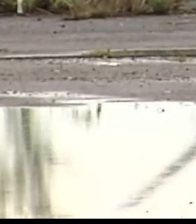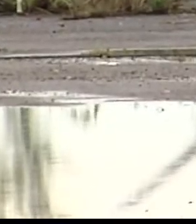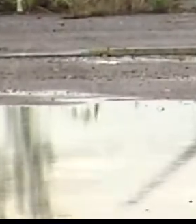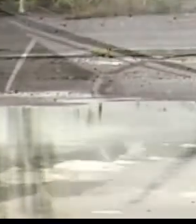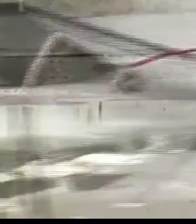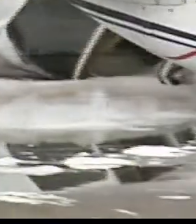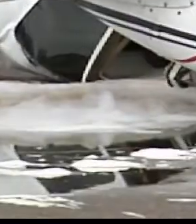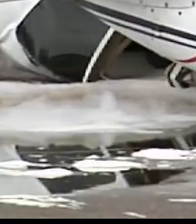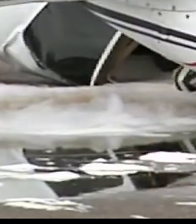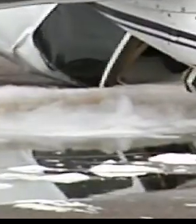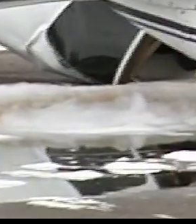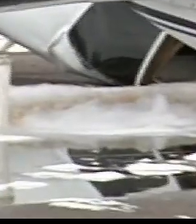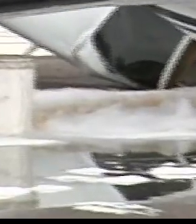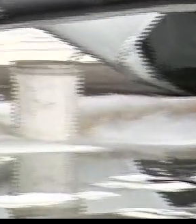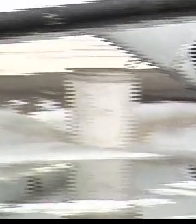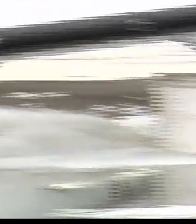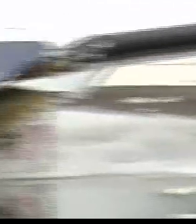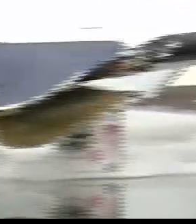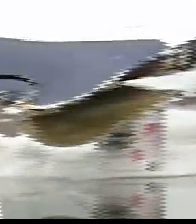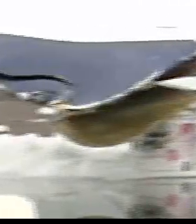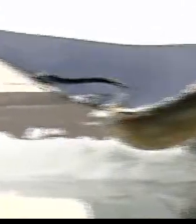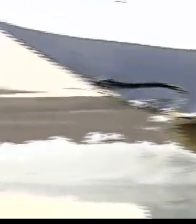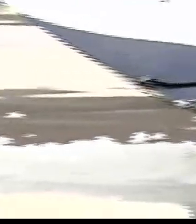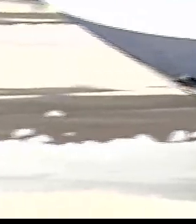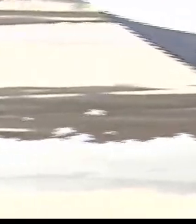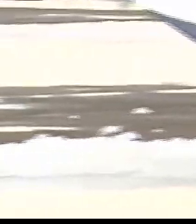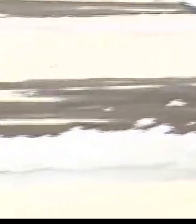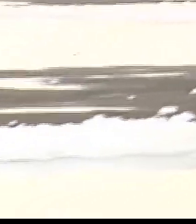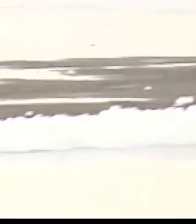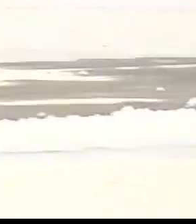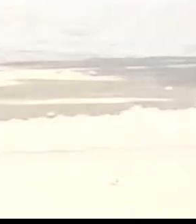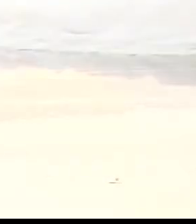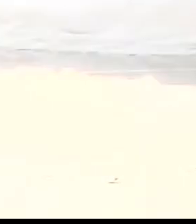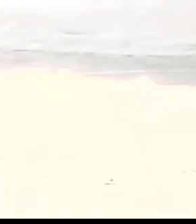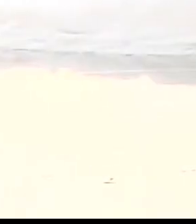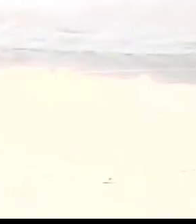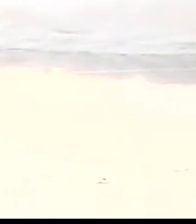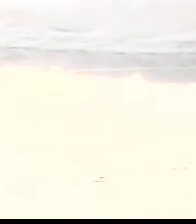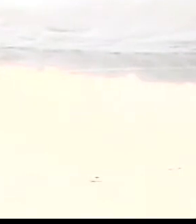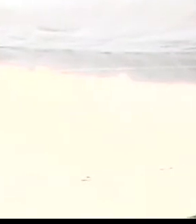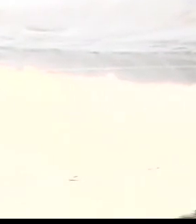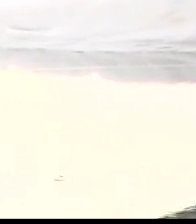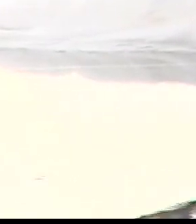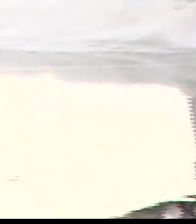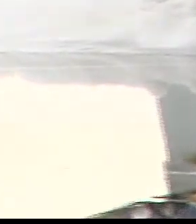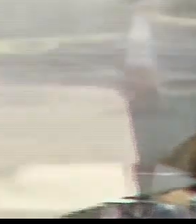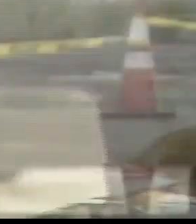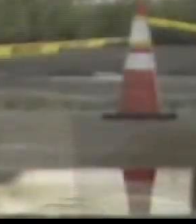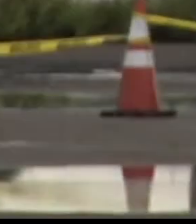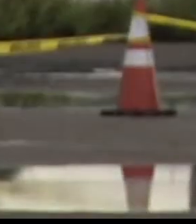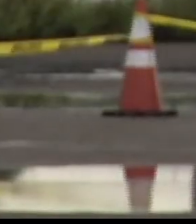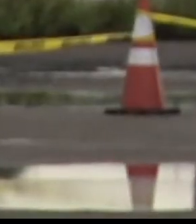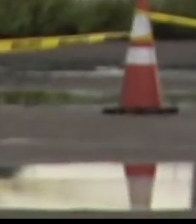Also tonight, we've got the damage in the wake of the tornado. We'll show you just how bad it was.